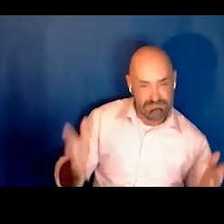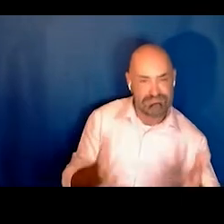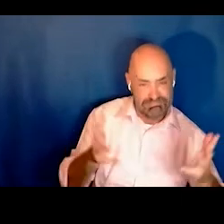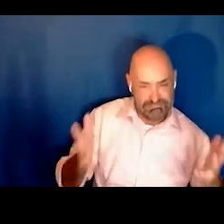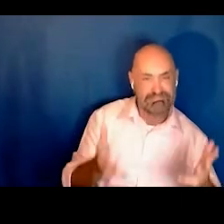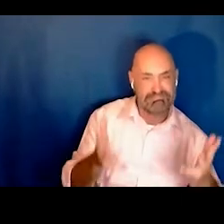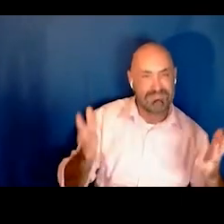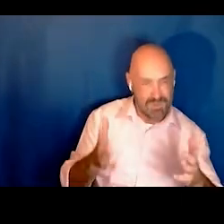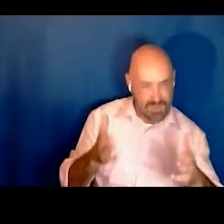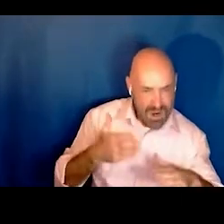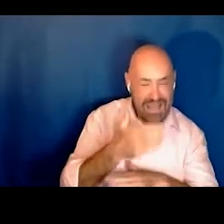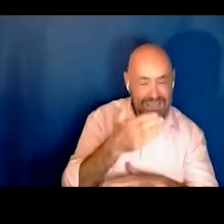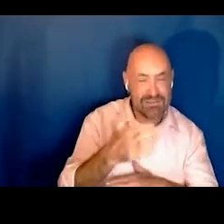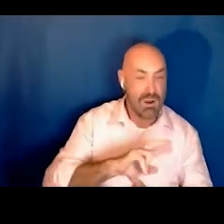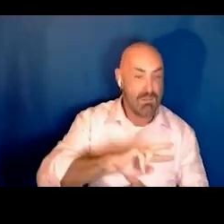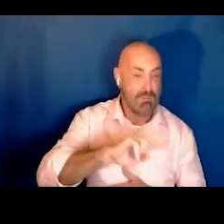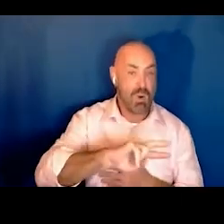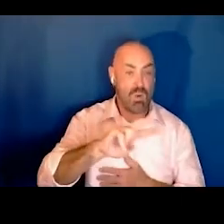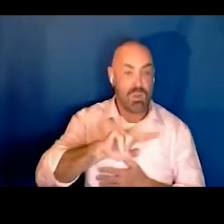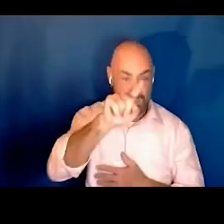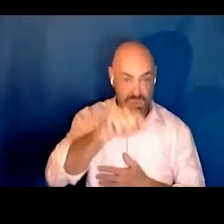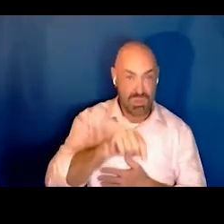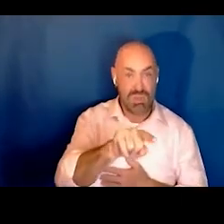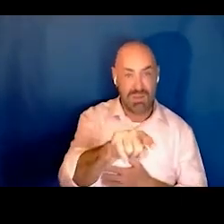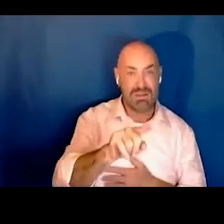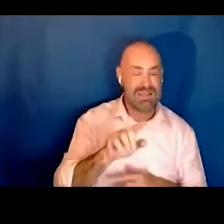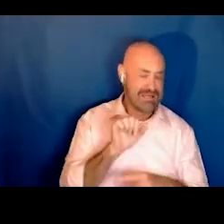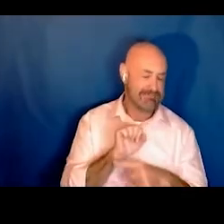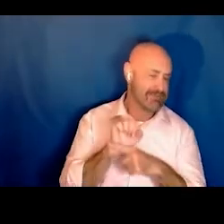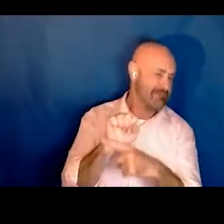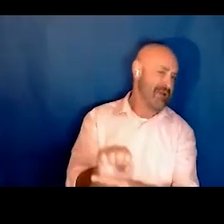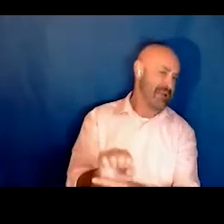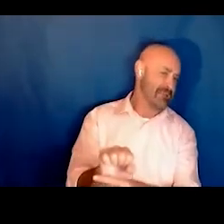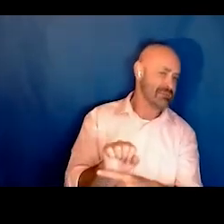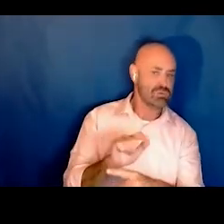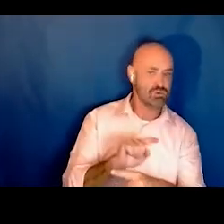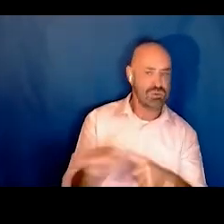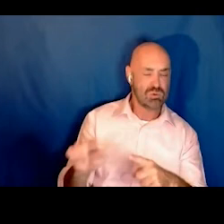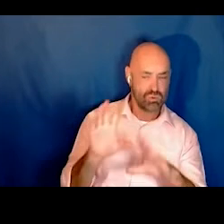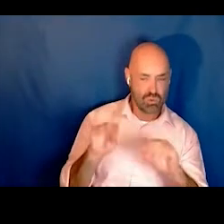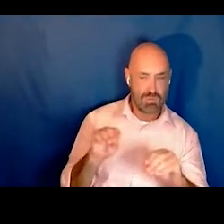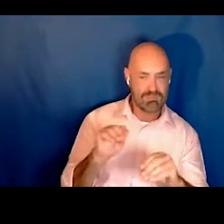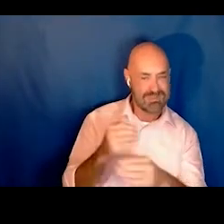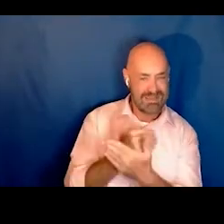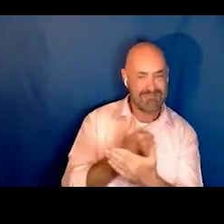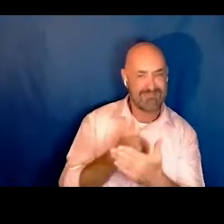both responses are just defense mechanisms trying to keep us safe in an unsafe climate. Next slide.